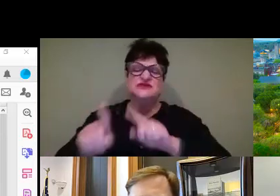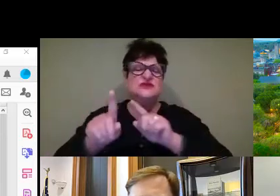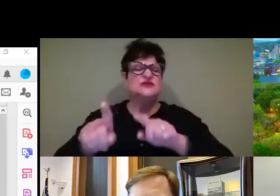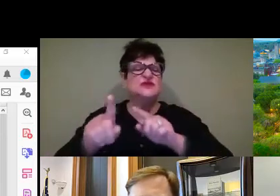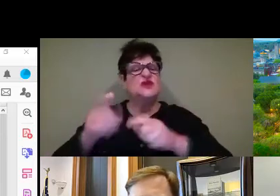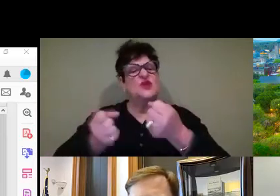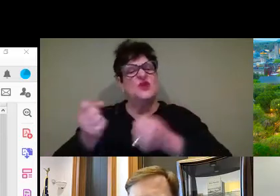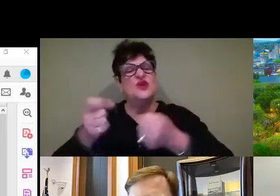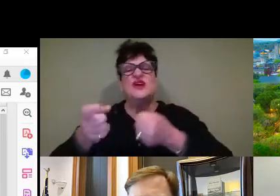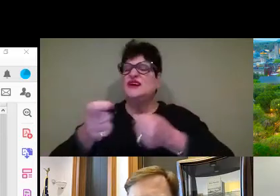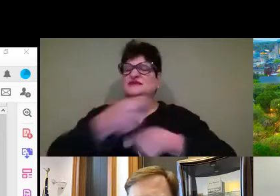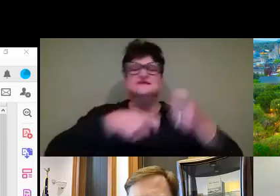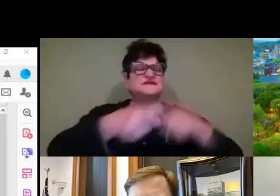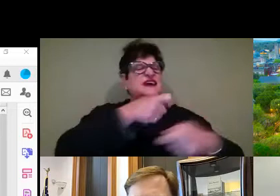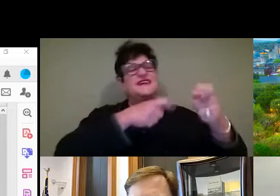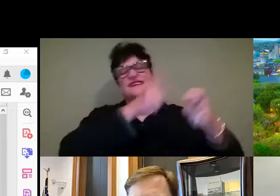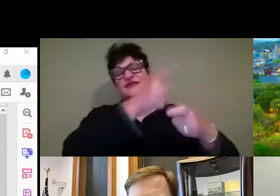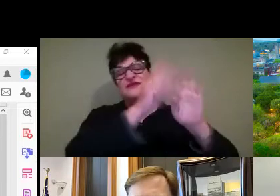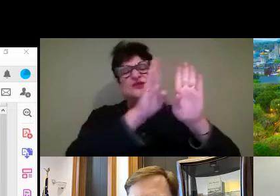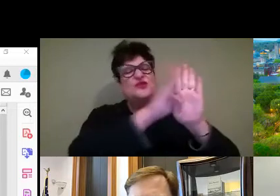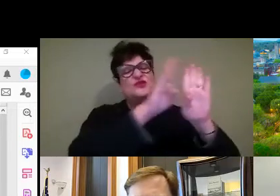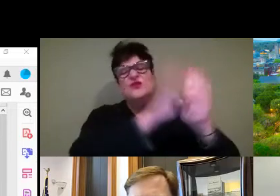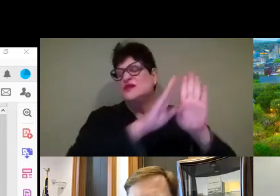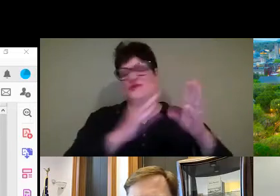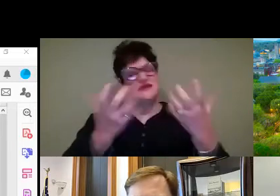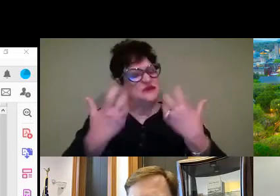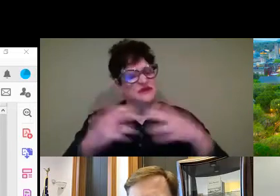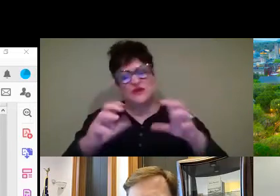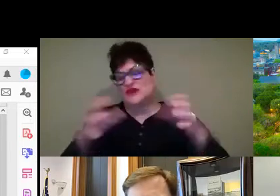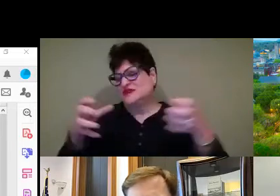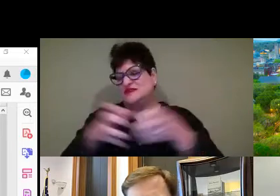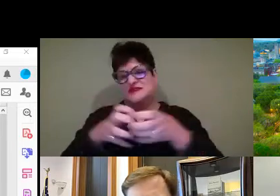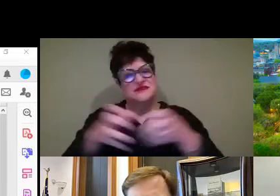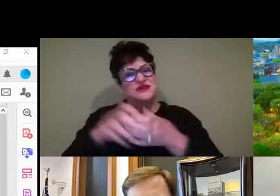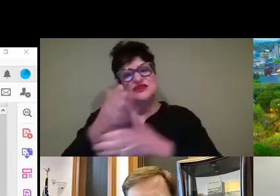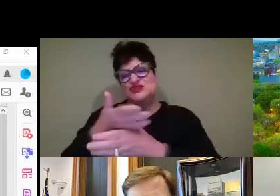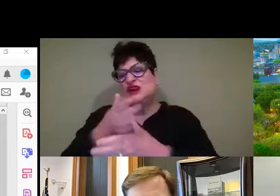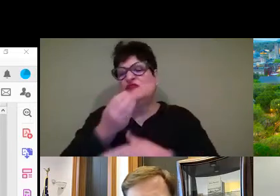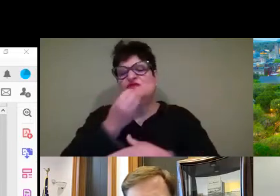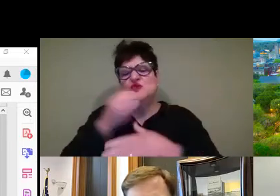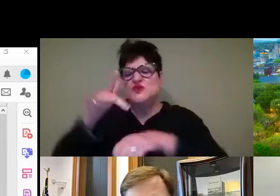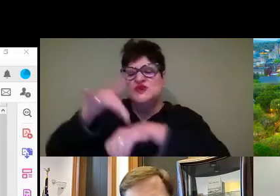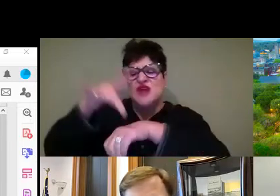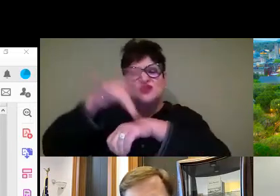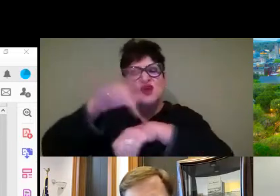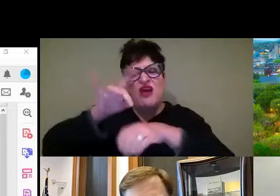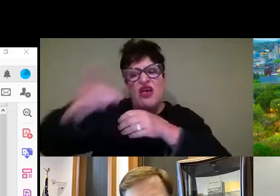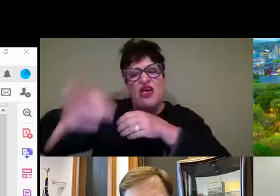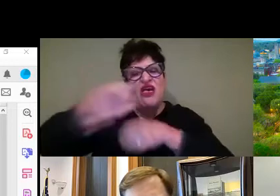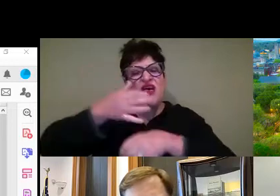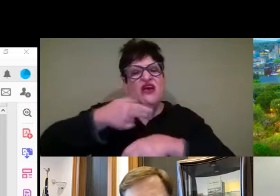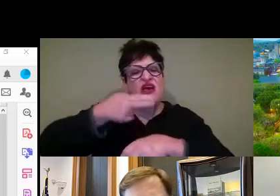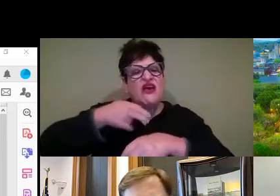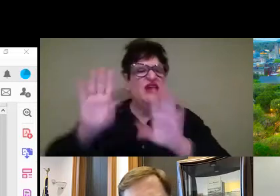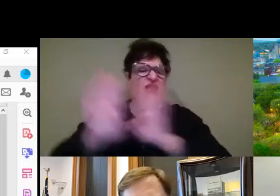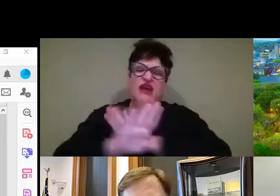trying to avoid crowding and gatherings of small groups and of sharing of food. We are recommending, and we hope